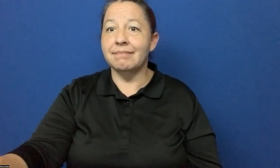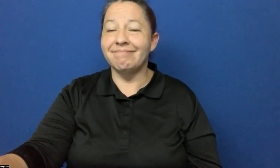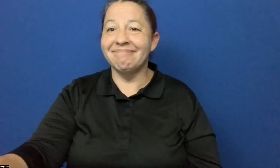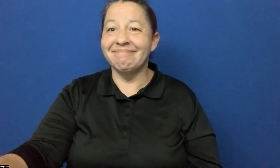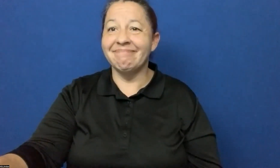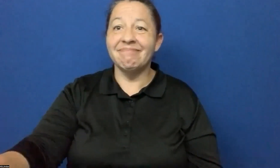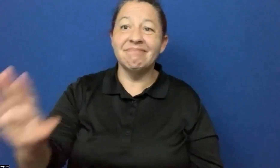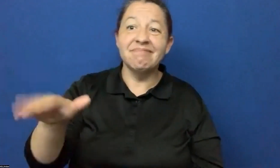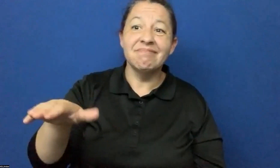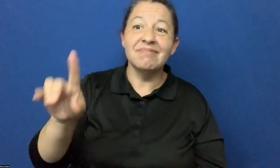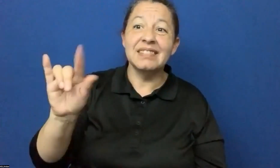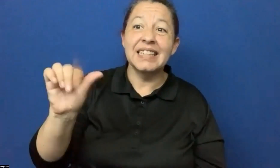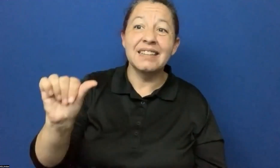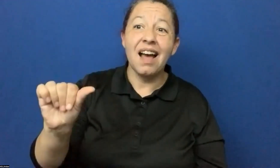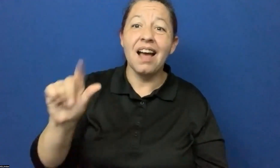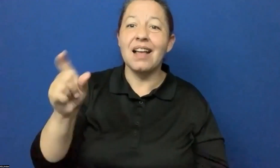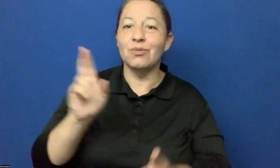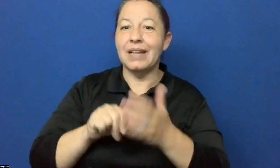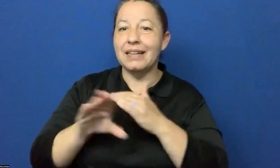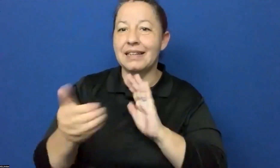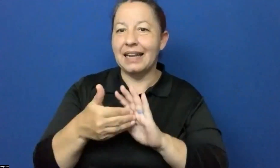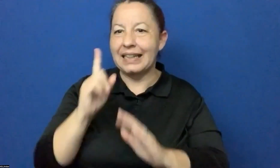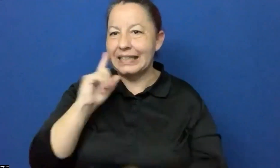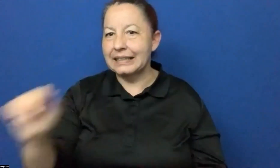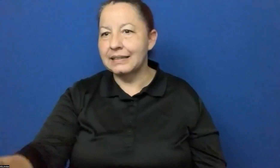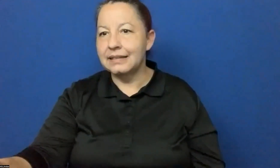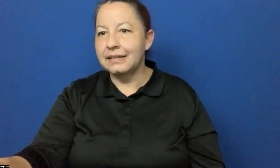Linda has to log back in, I believe.